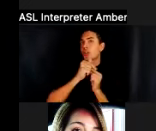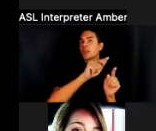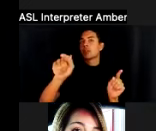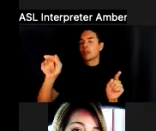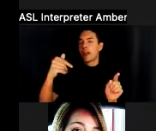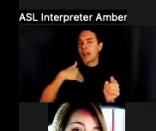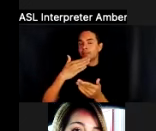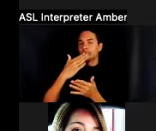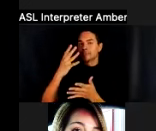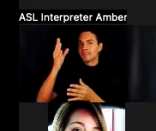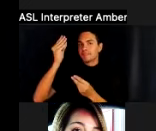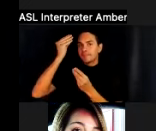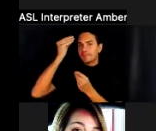But